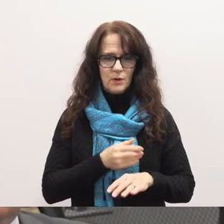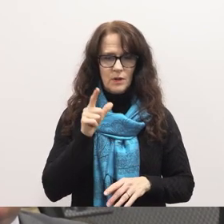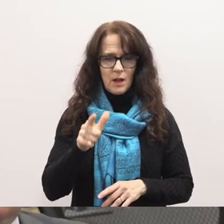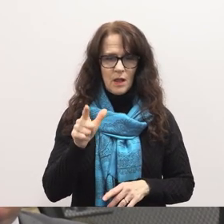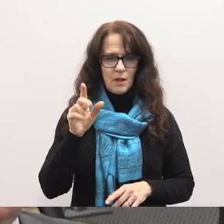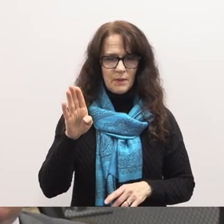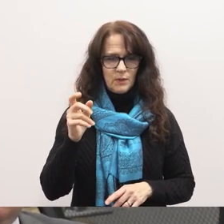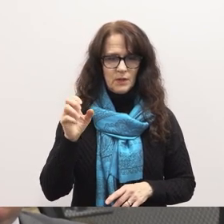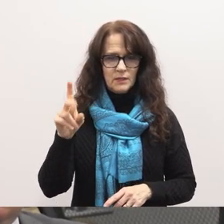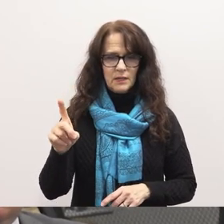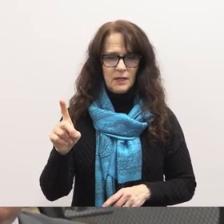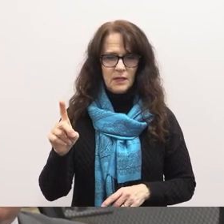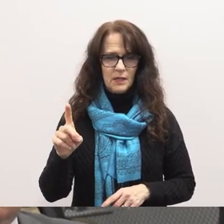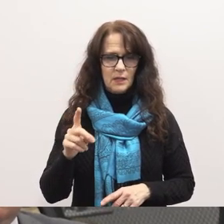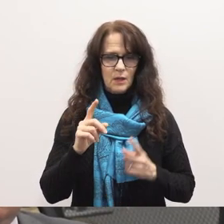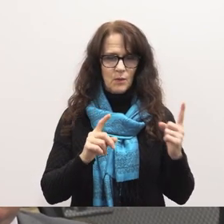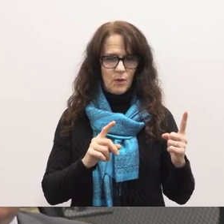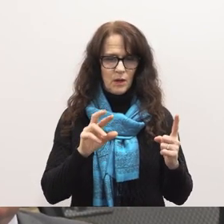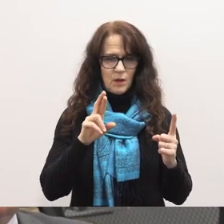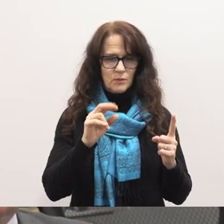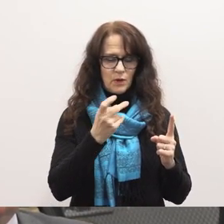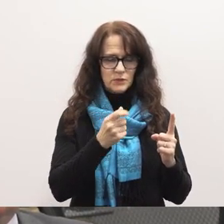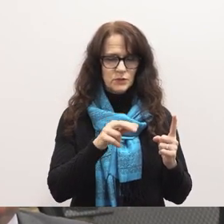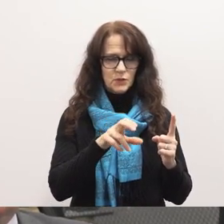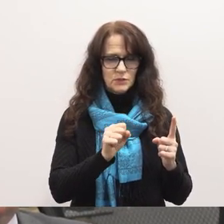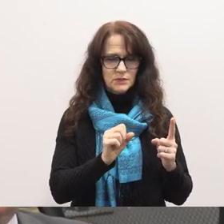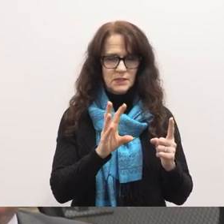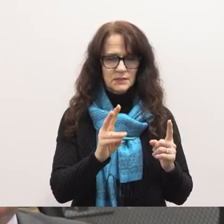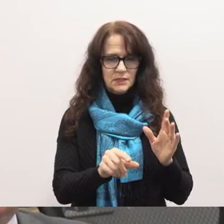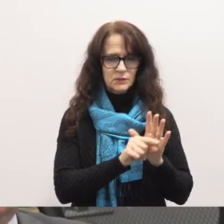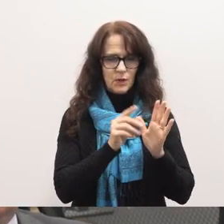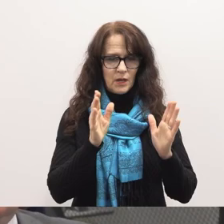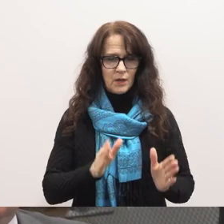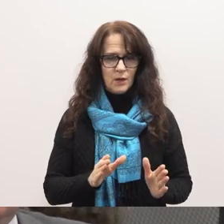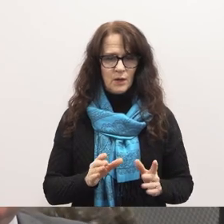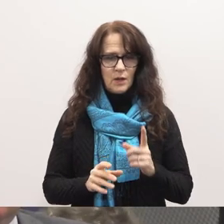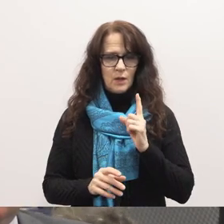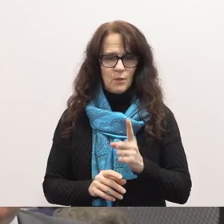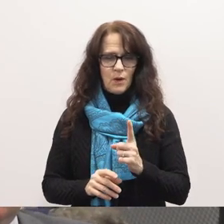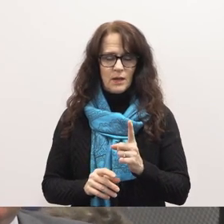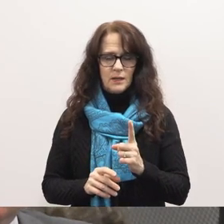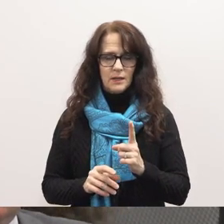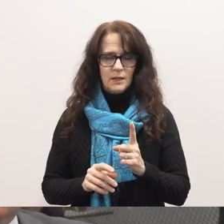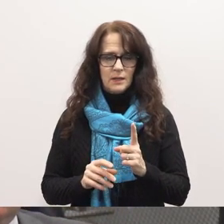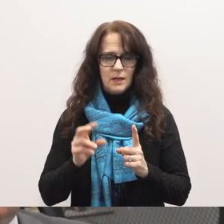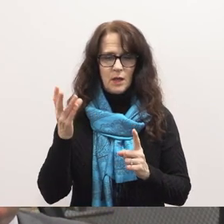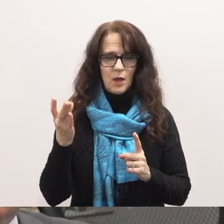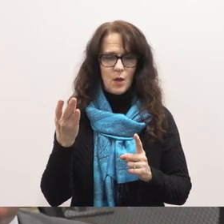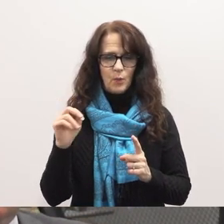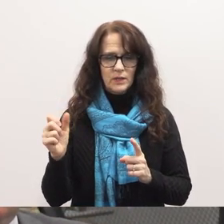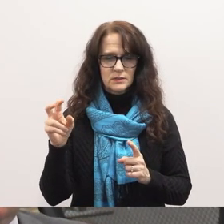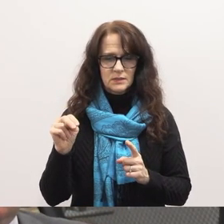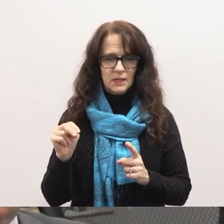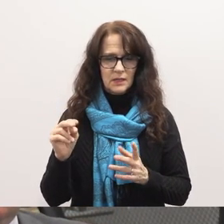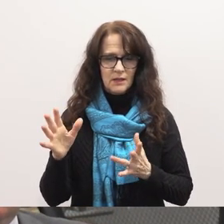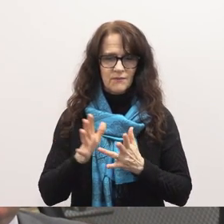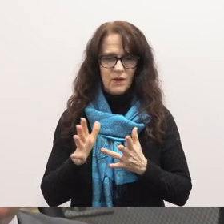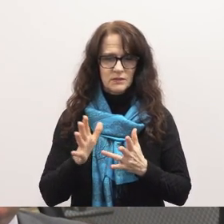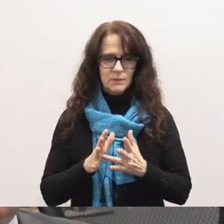Beach Unified School District. One is at Rogers, and she's a sixth grader, and one is at Wilson, and she is a